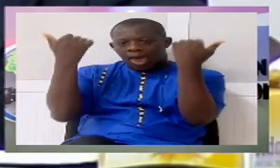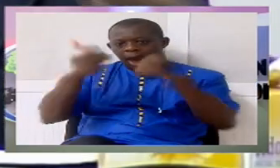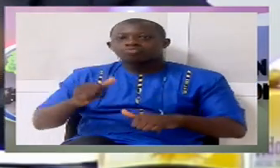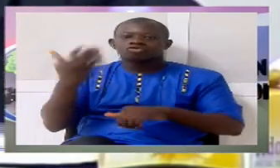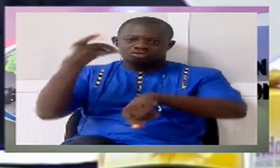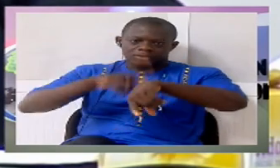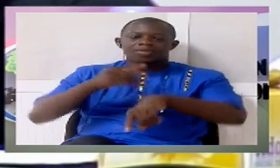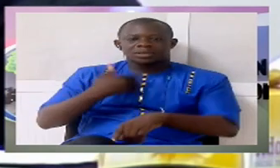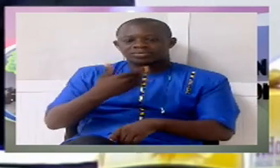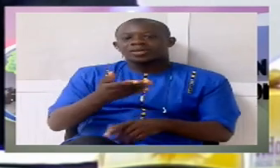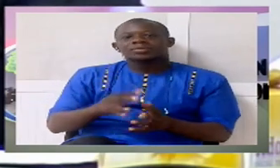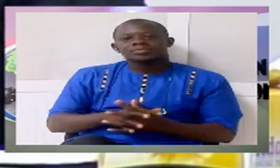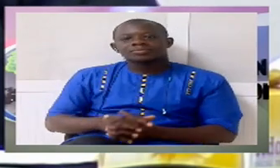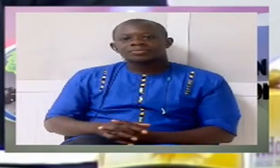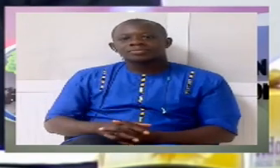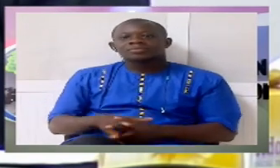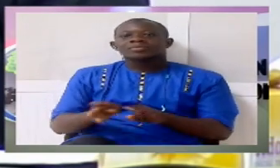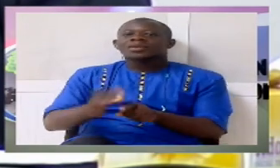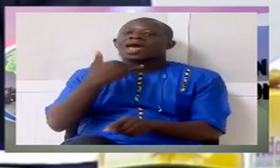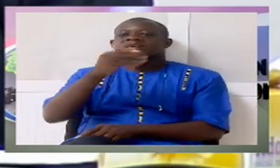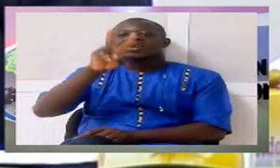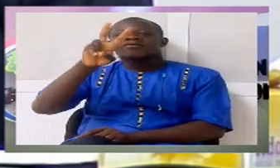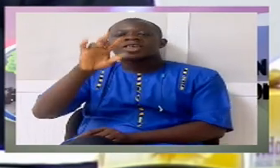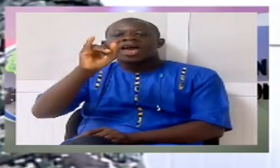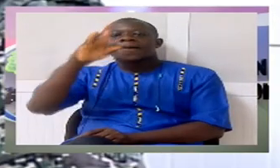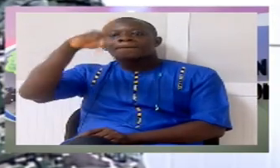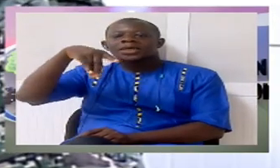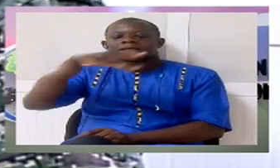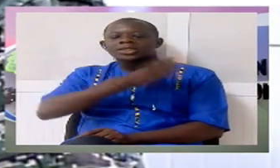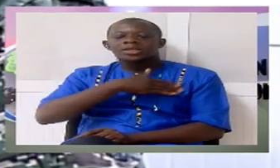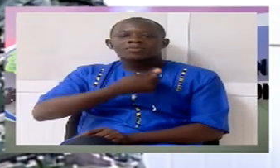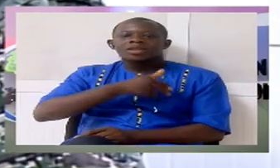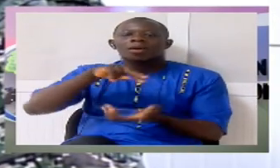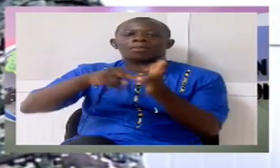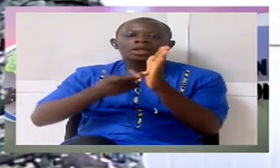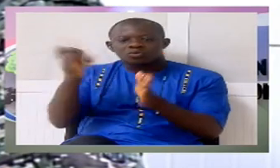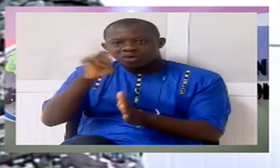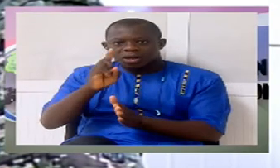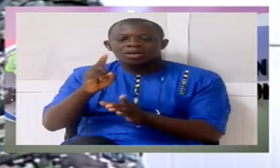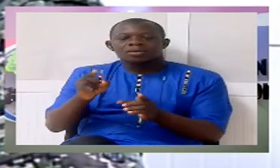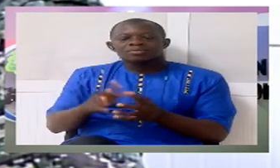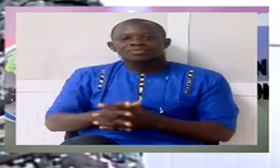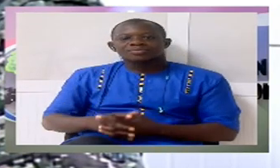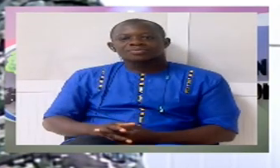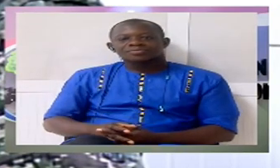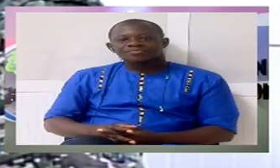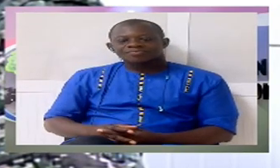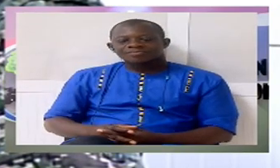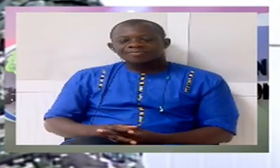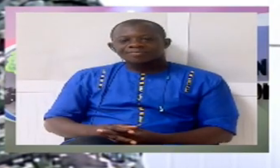VIP treatments happens here now and then. And what is the VIP treatment? Lan mo am ngeen de wax VIP treatment?